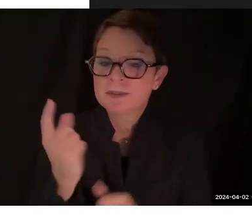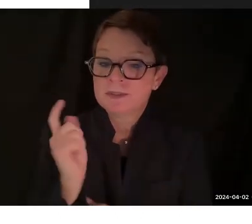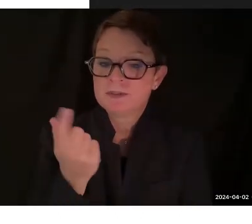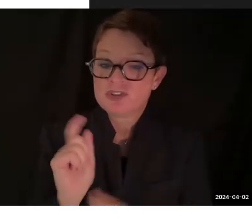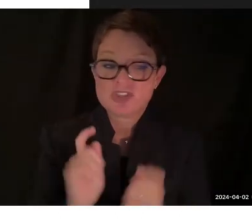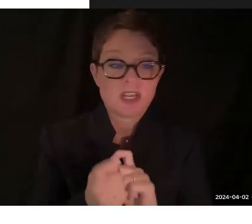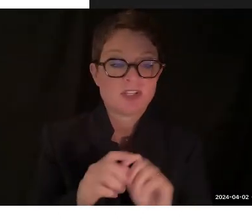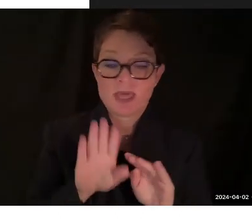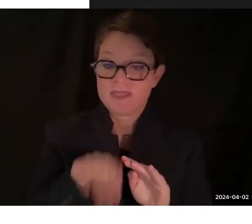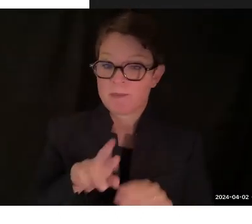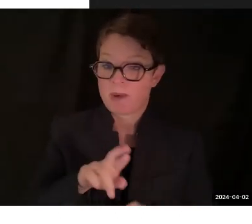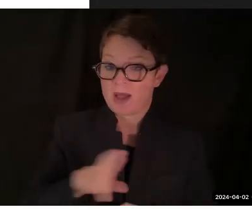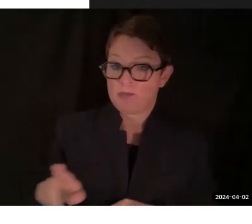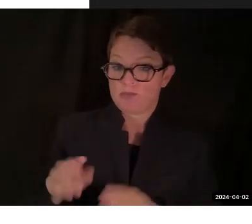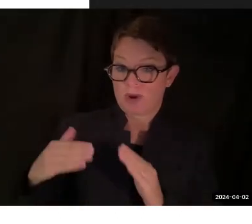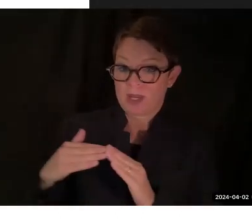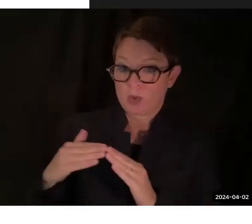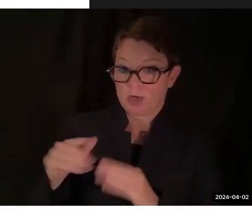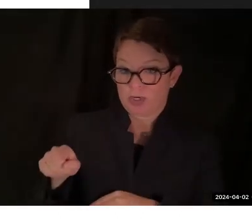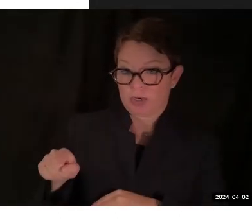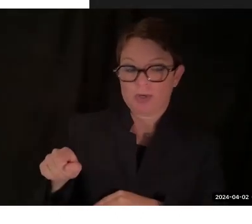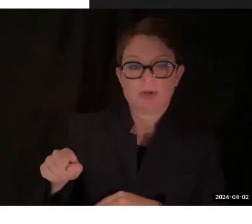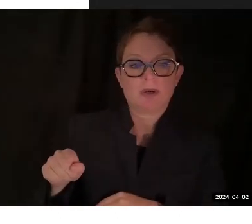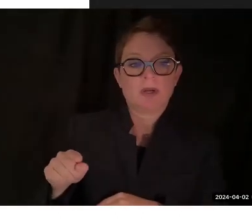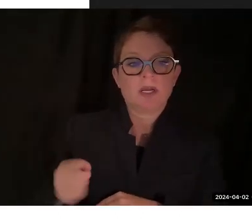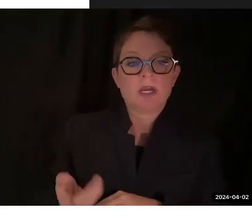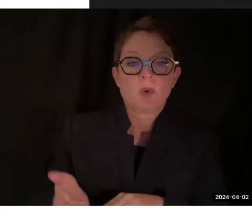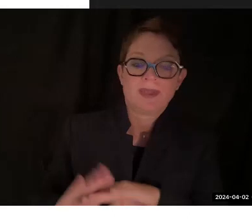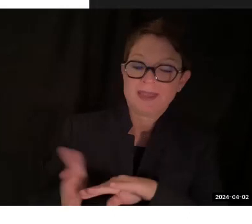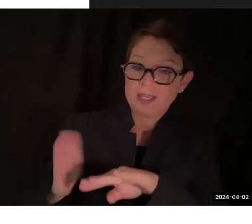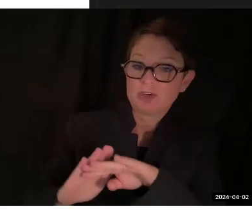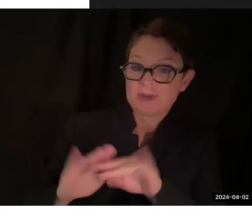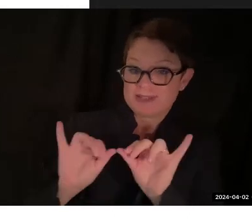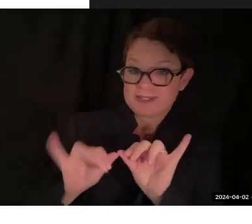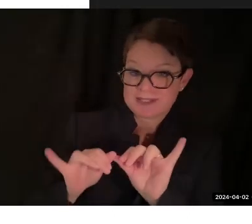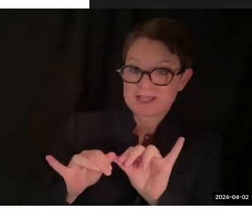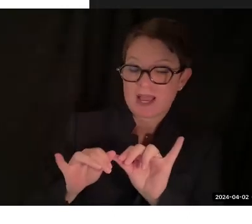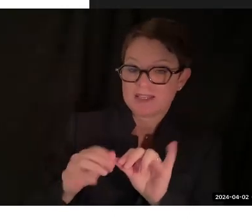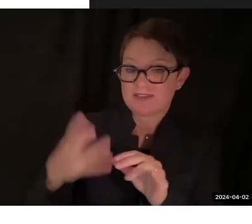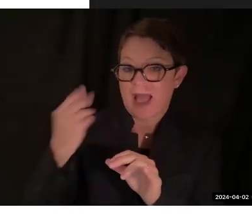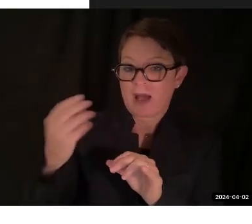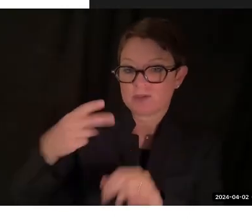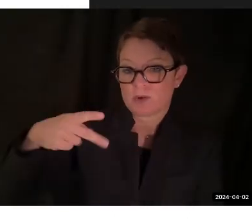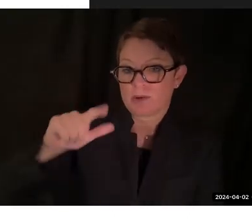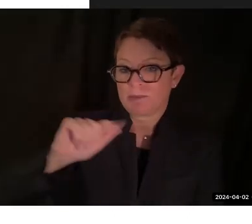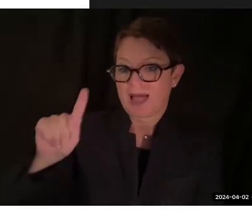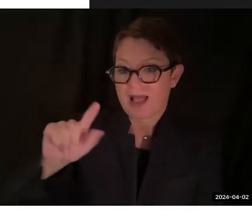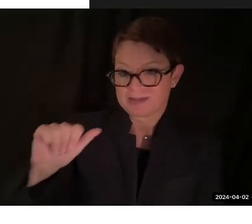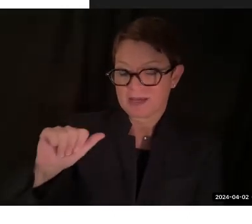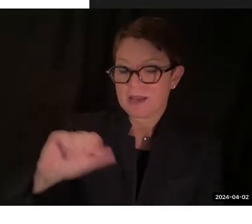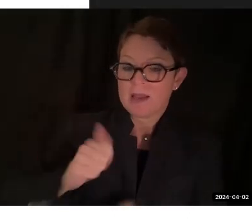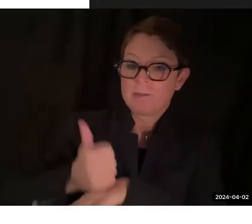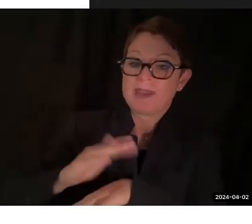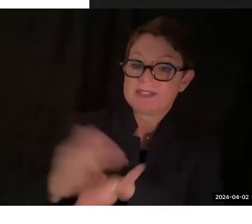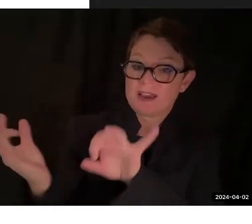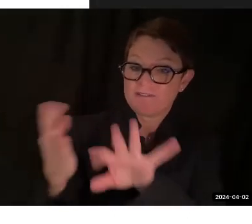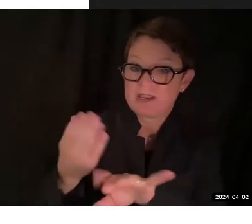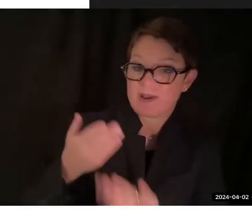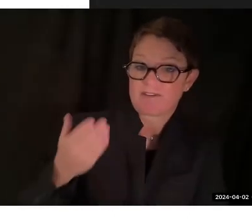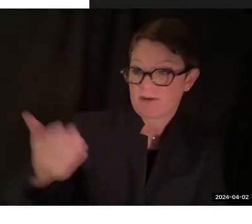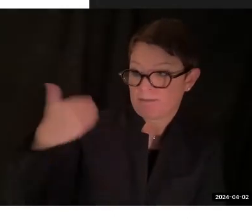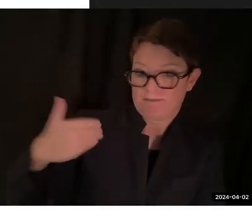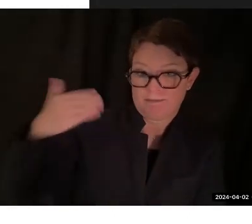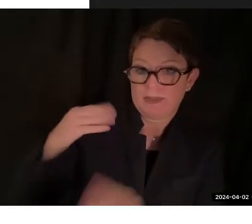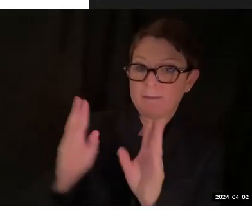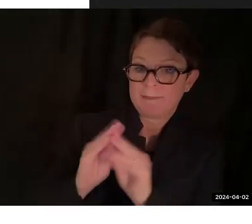the bottom right corner. So we've increased the overall size of the outdoor plaza based on feedback from the last